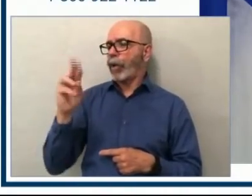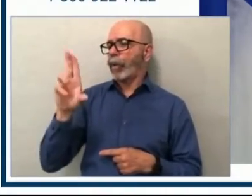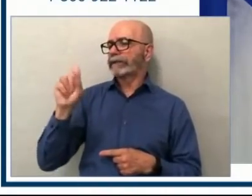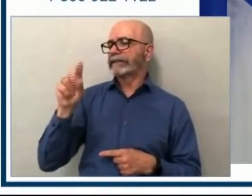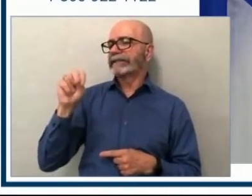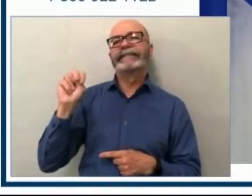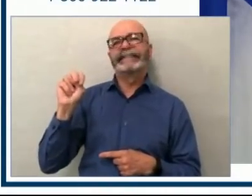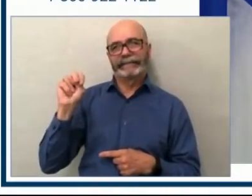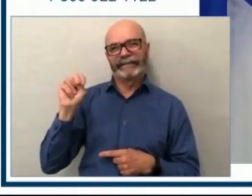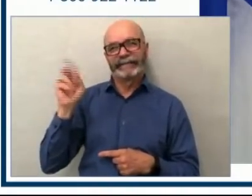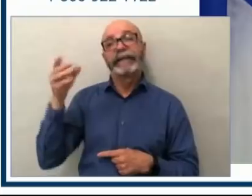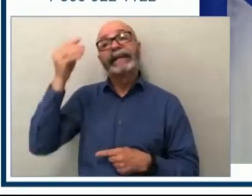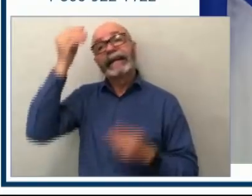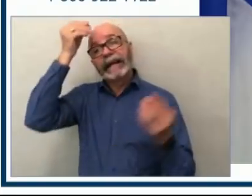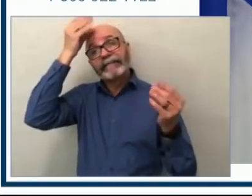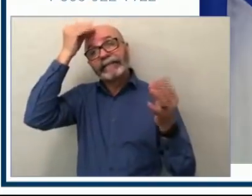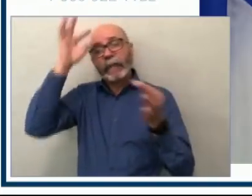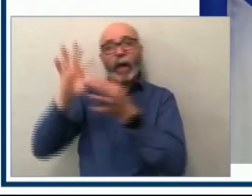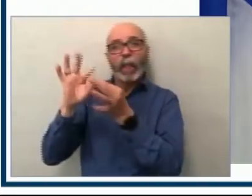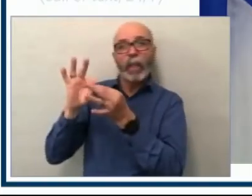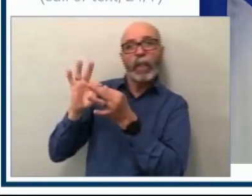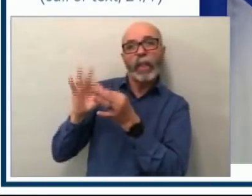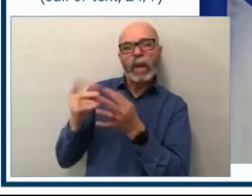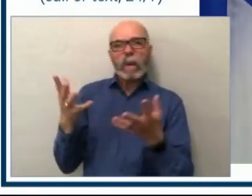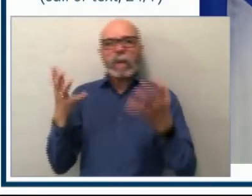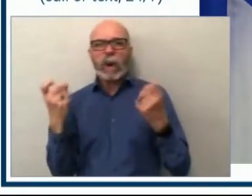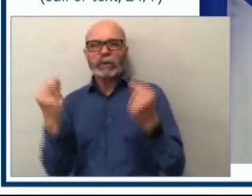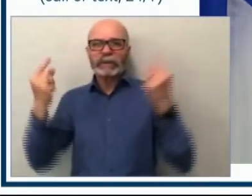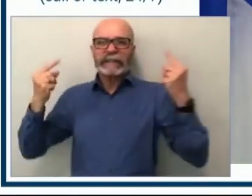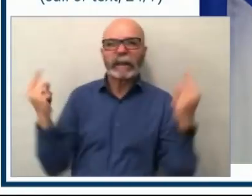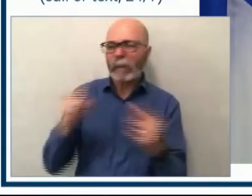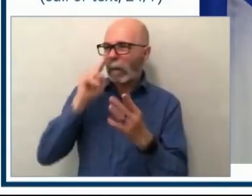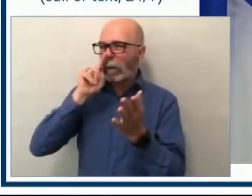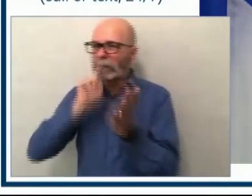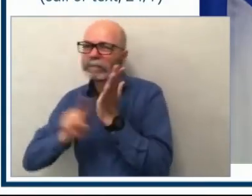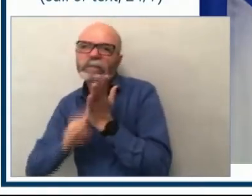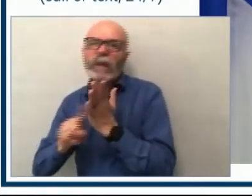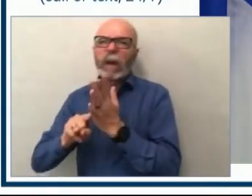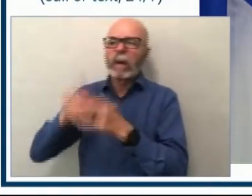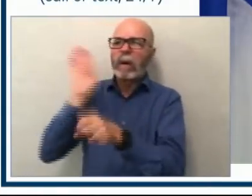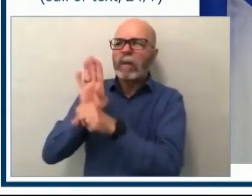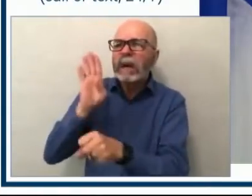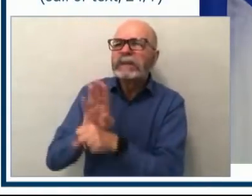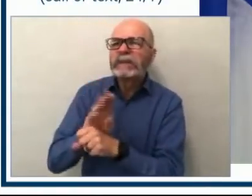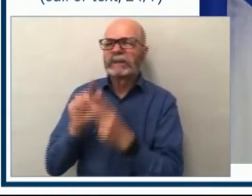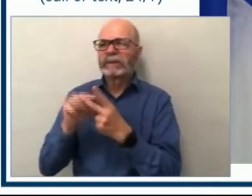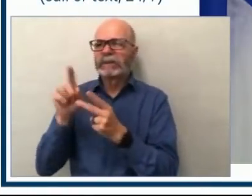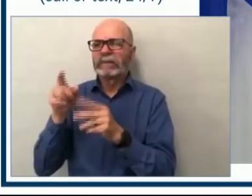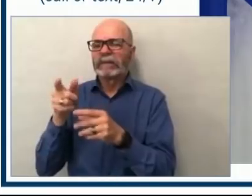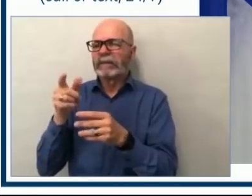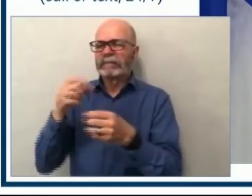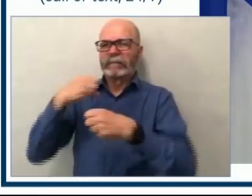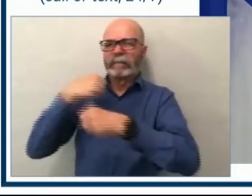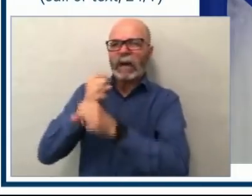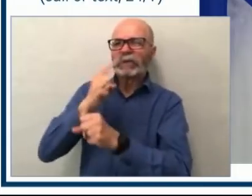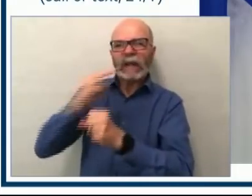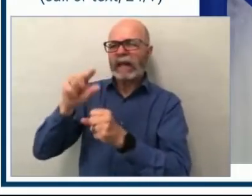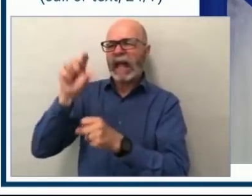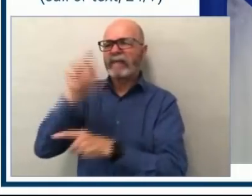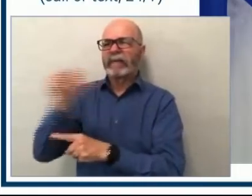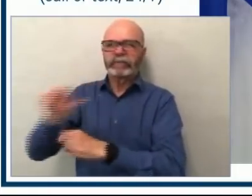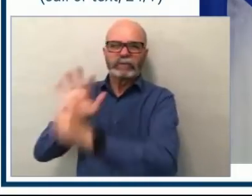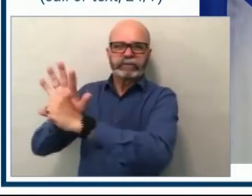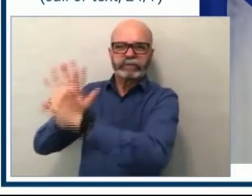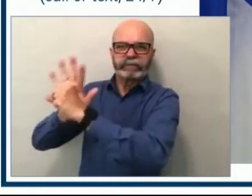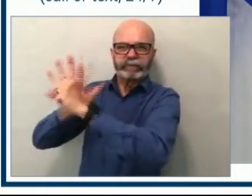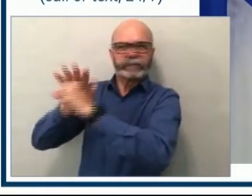to dig into every private sector company that has business with the government of Nova Scotia, even if it puts them at